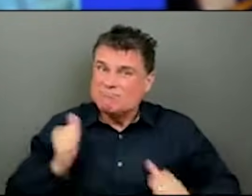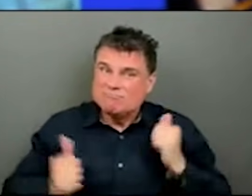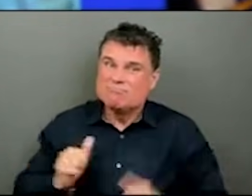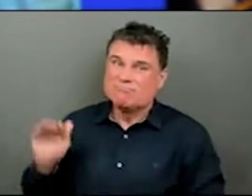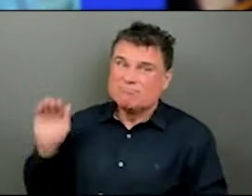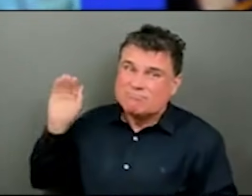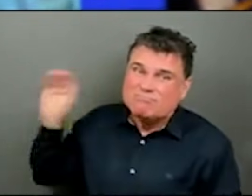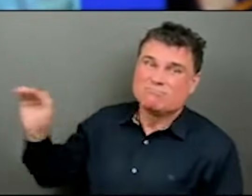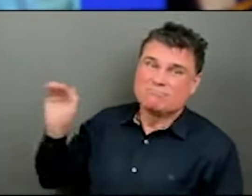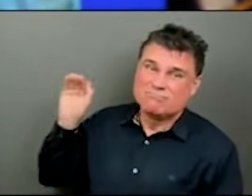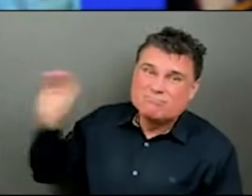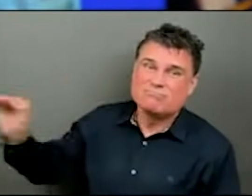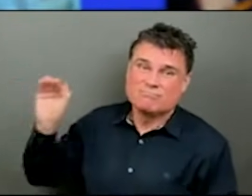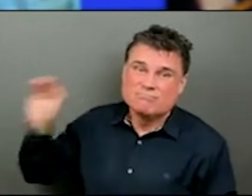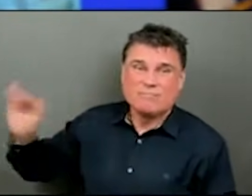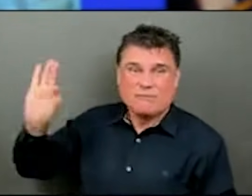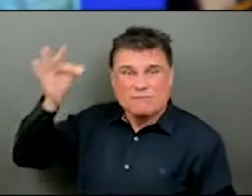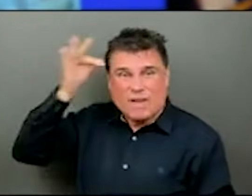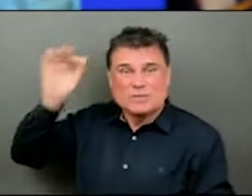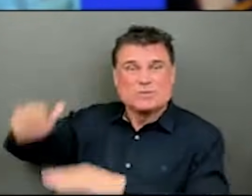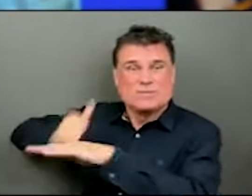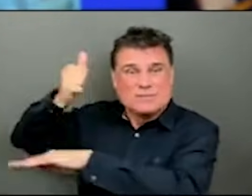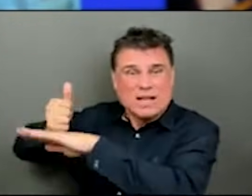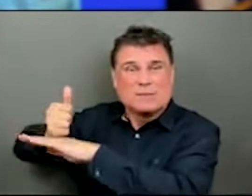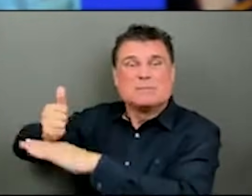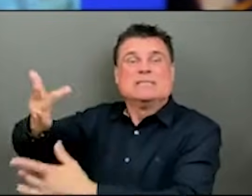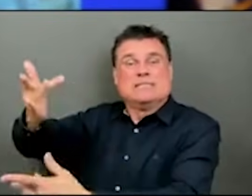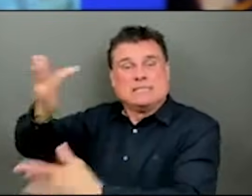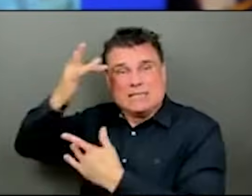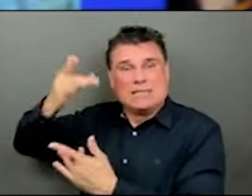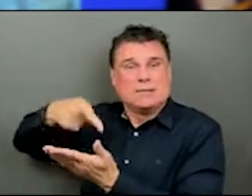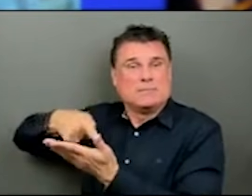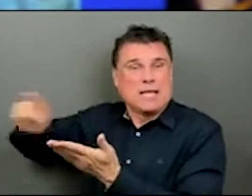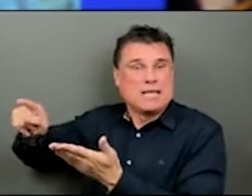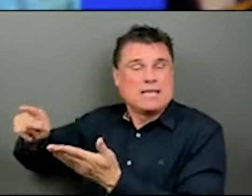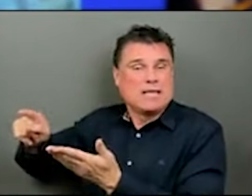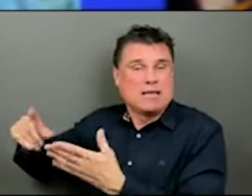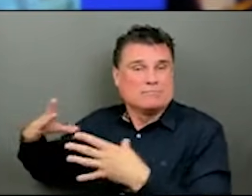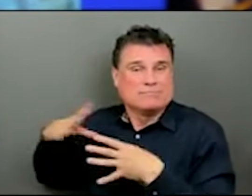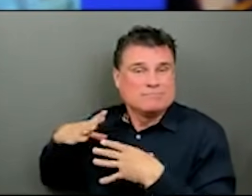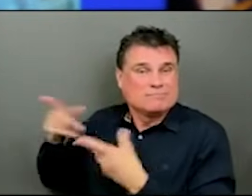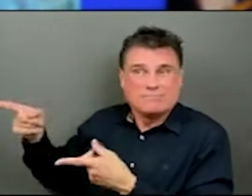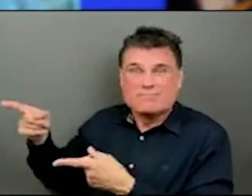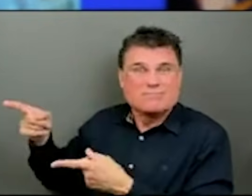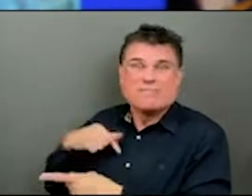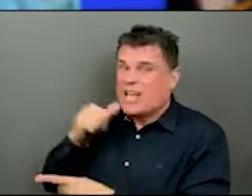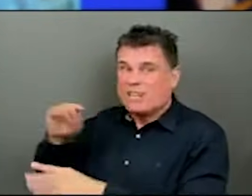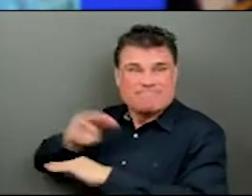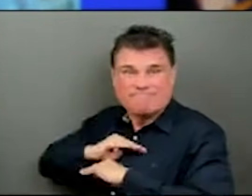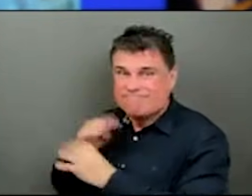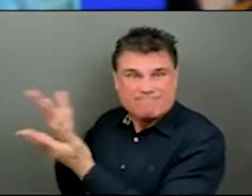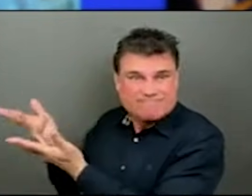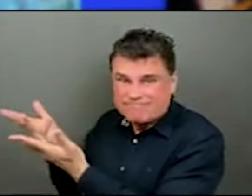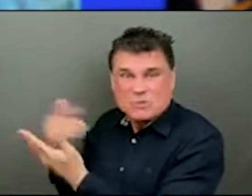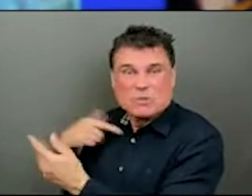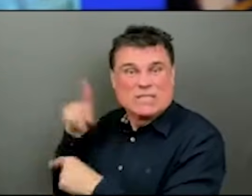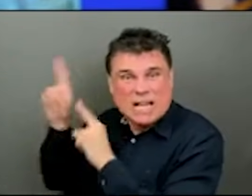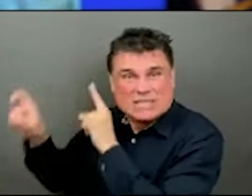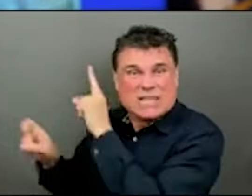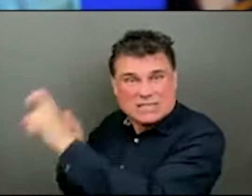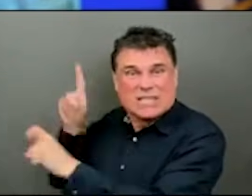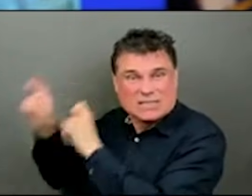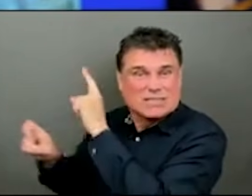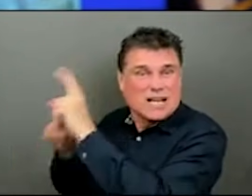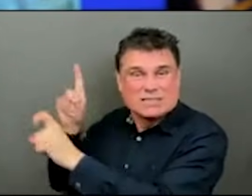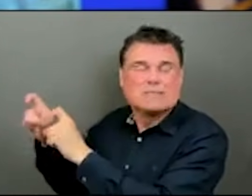committed to a program. They delivered one. It wasn't sufficient. We asked them to fix it. They haven't. And now we're stepping up. It's not